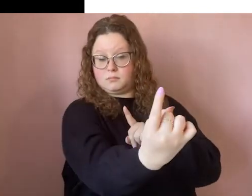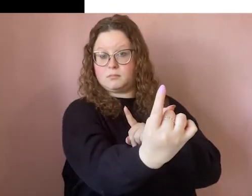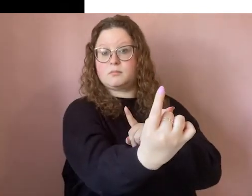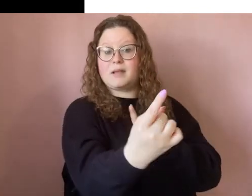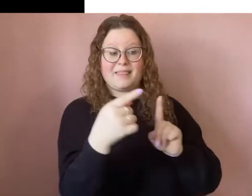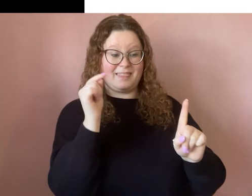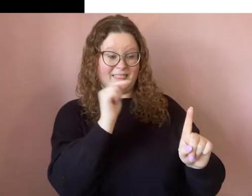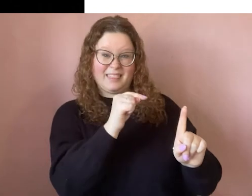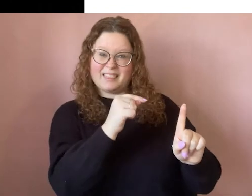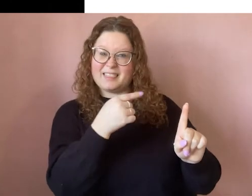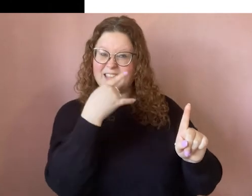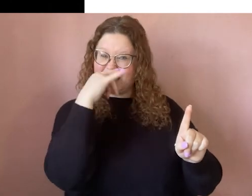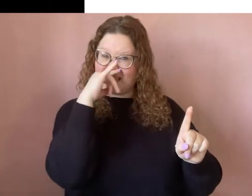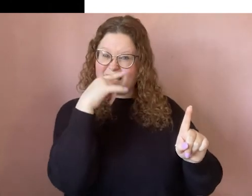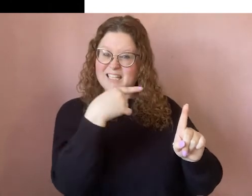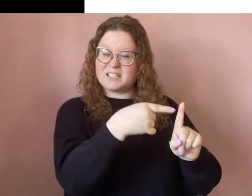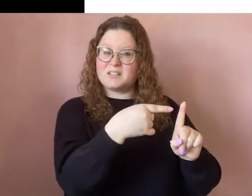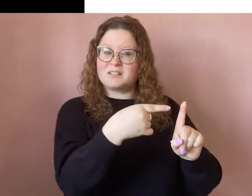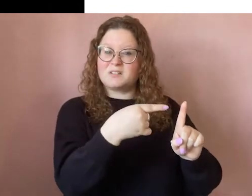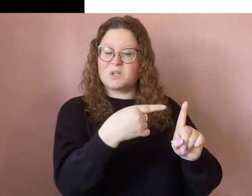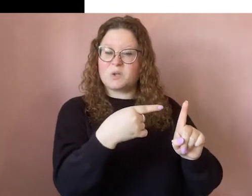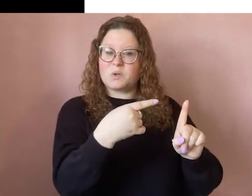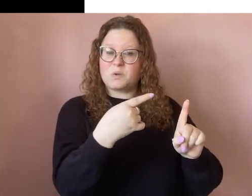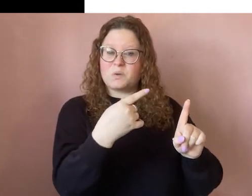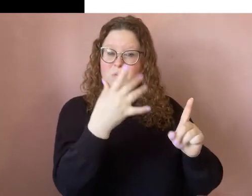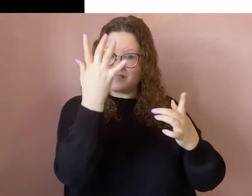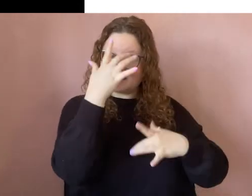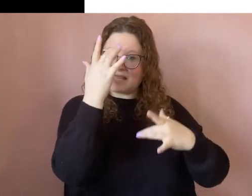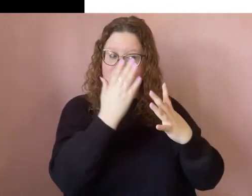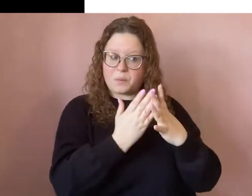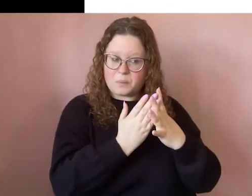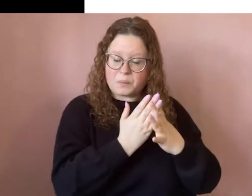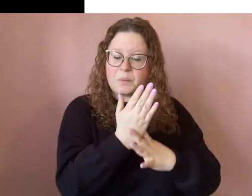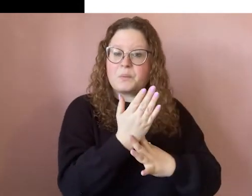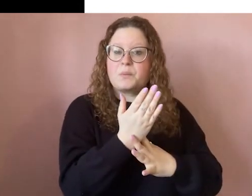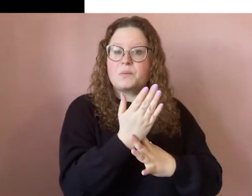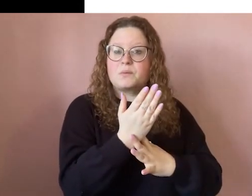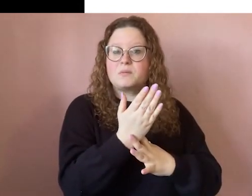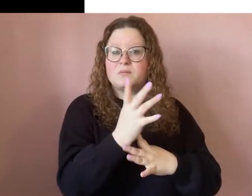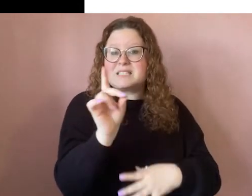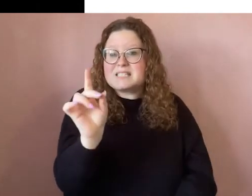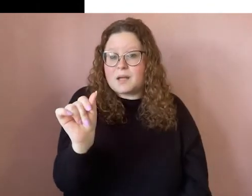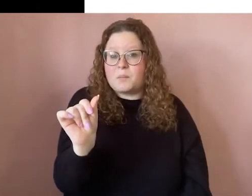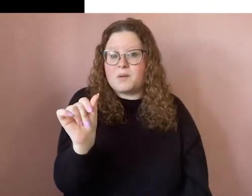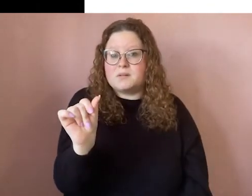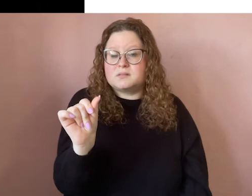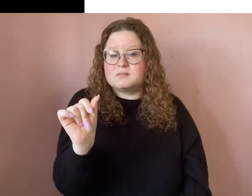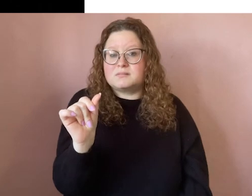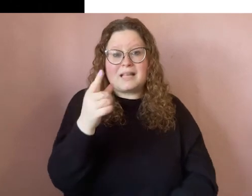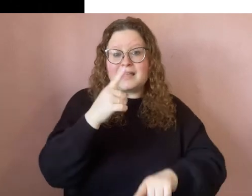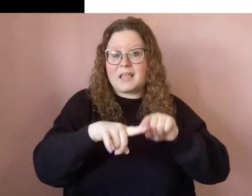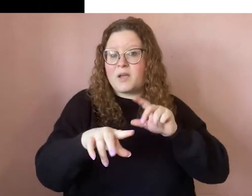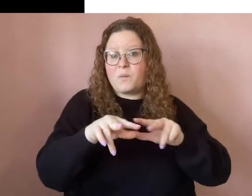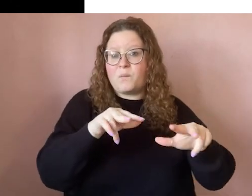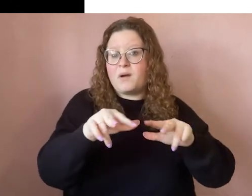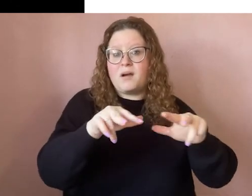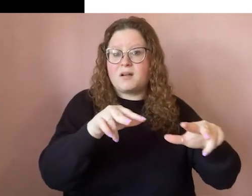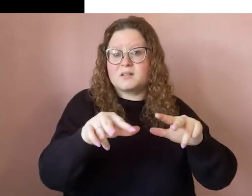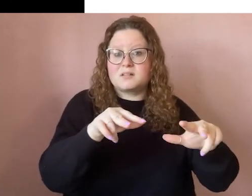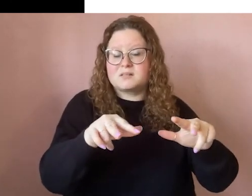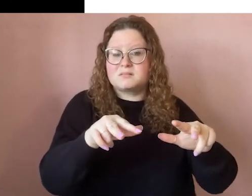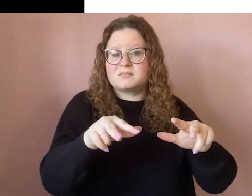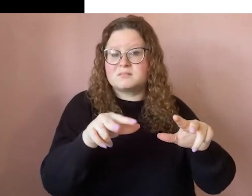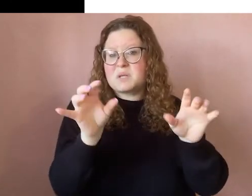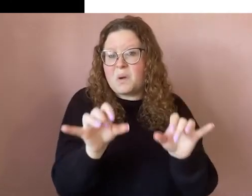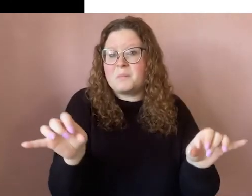I told you when I was a kid. Infantile paralysis, which became more commonly known as polio, was